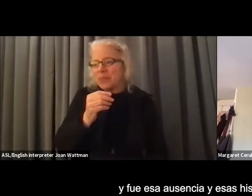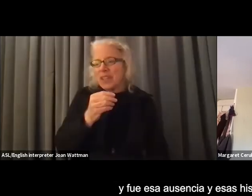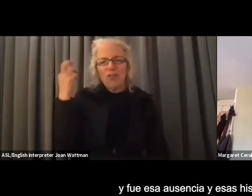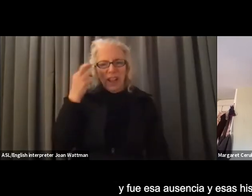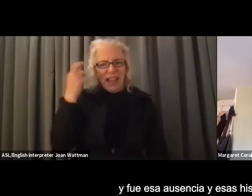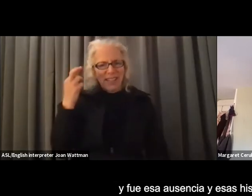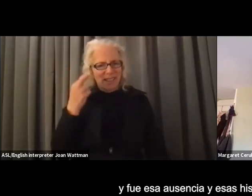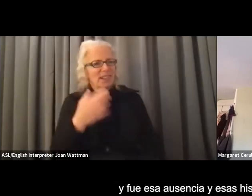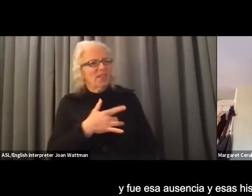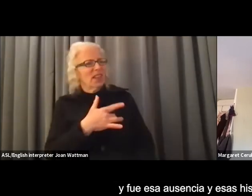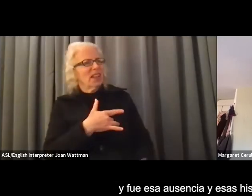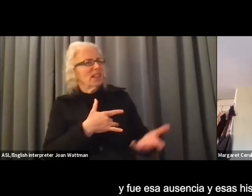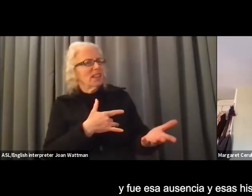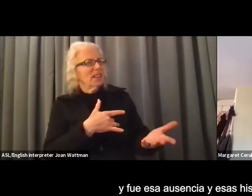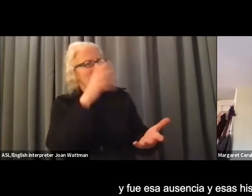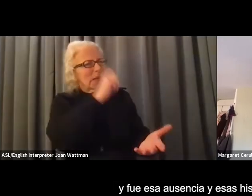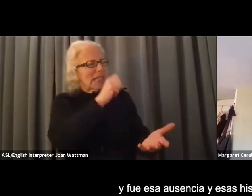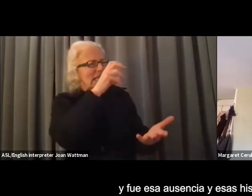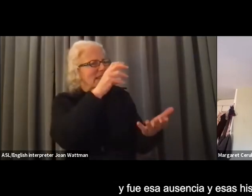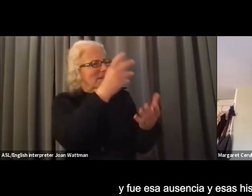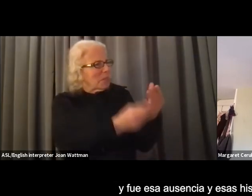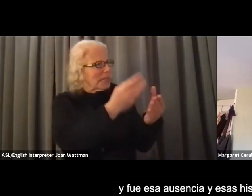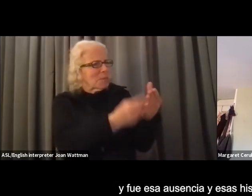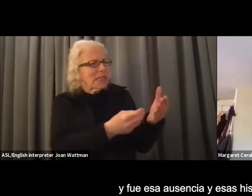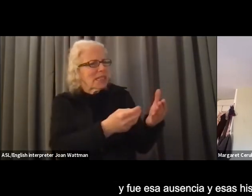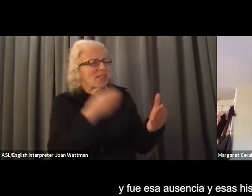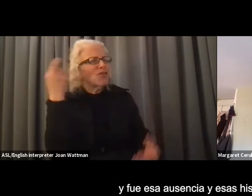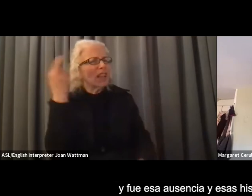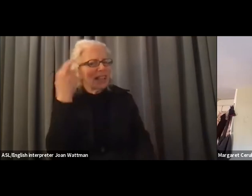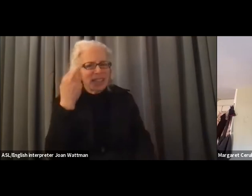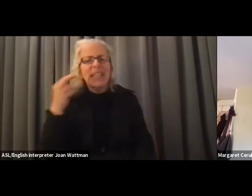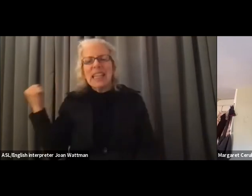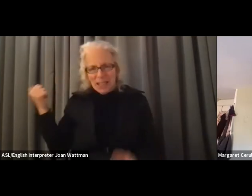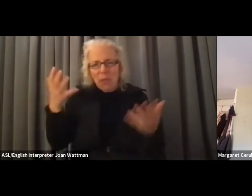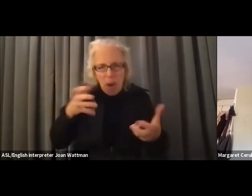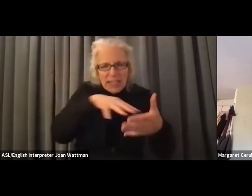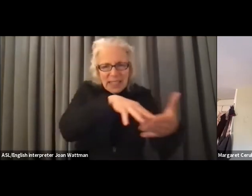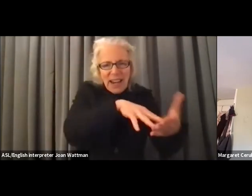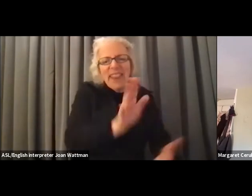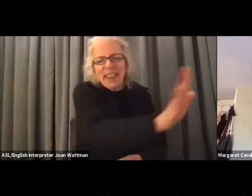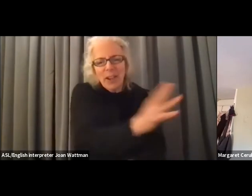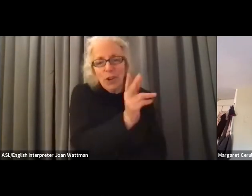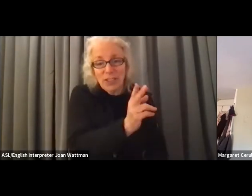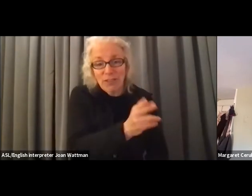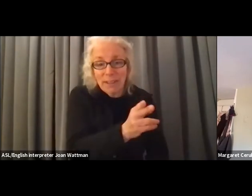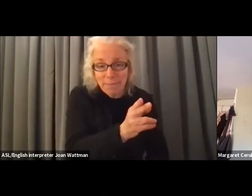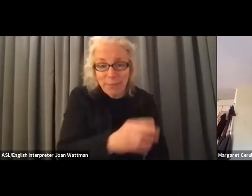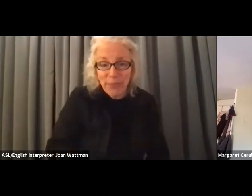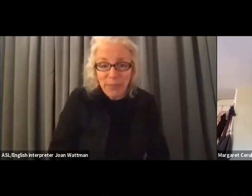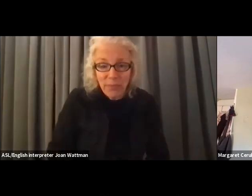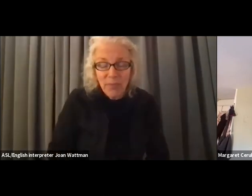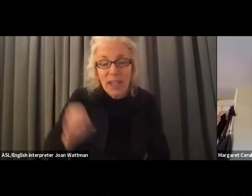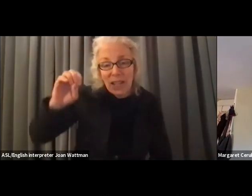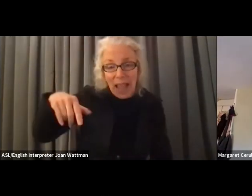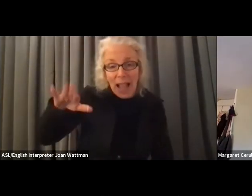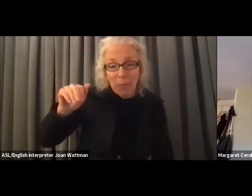absence and those illegible histories that he determined to learn. And as he would often